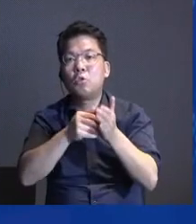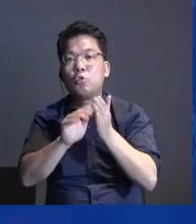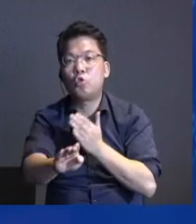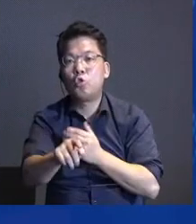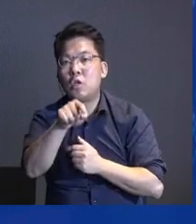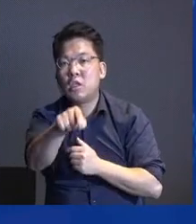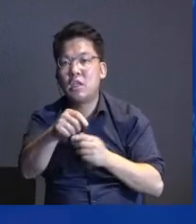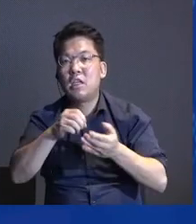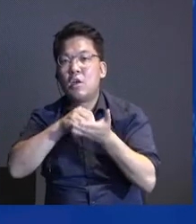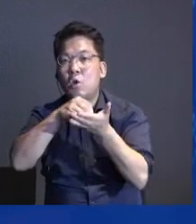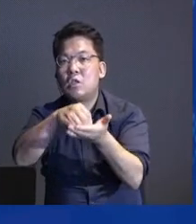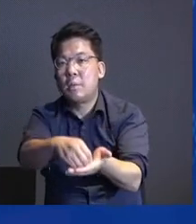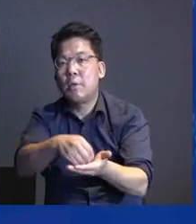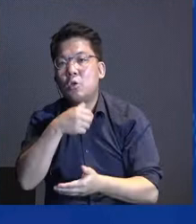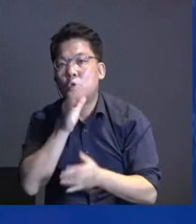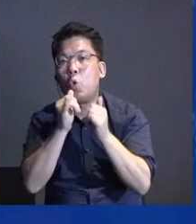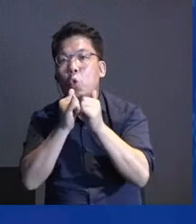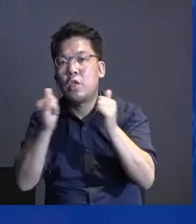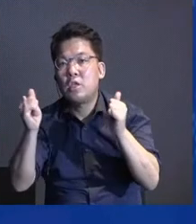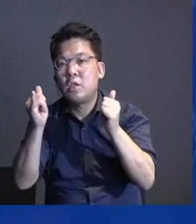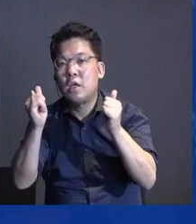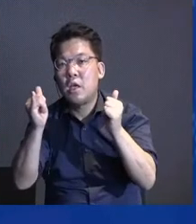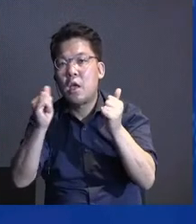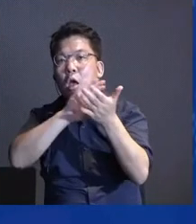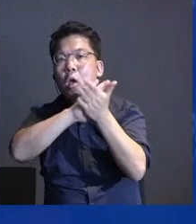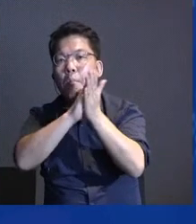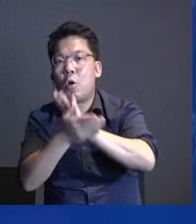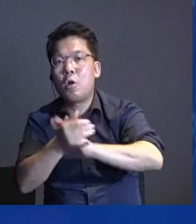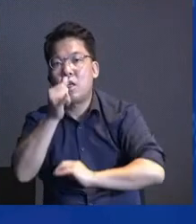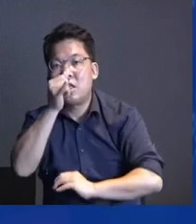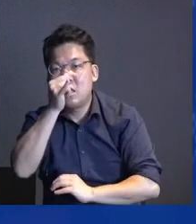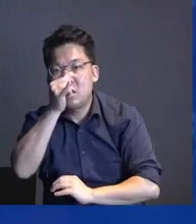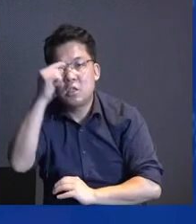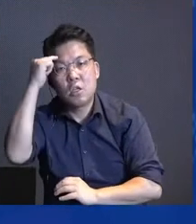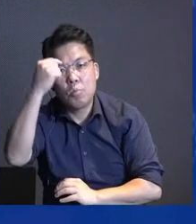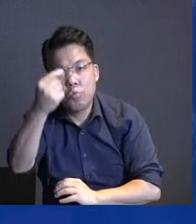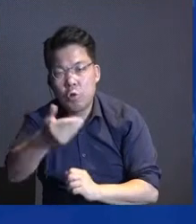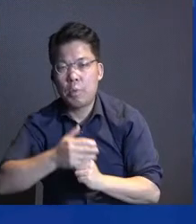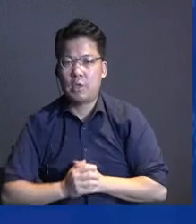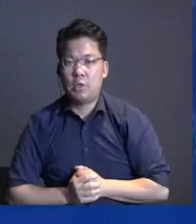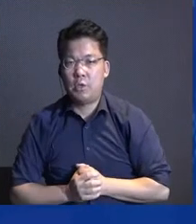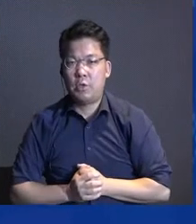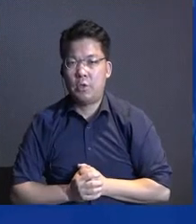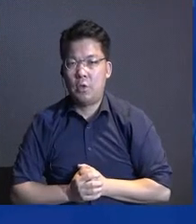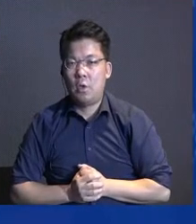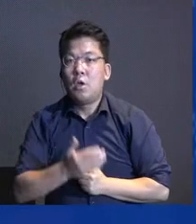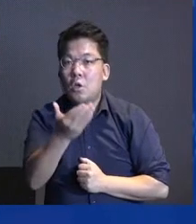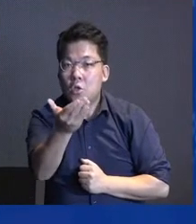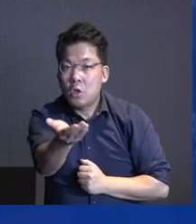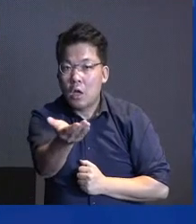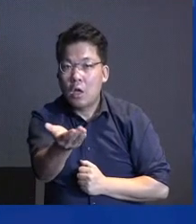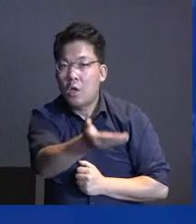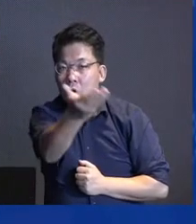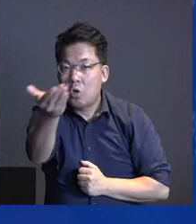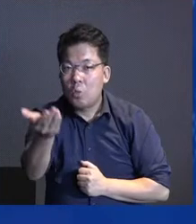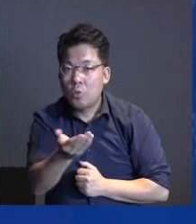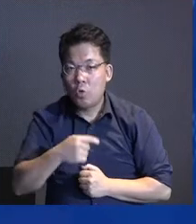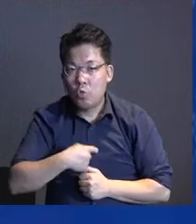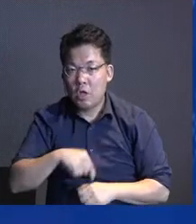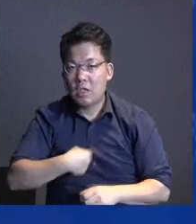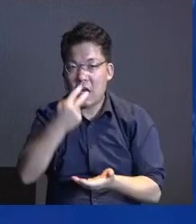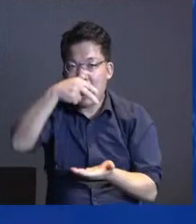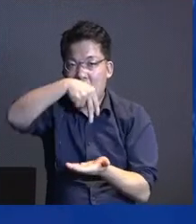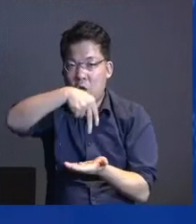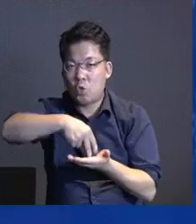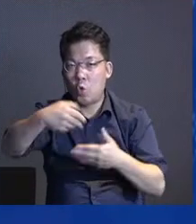what is an older people's self-help group for you? Answers are, this is the place to reduce my loneliness